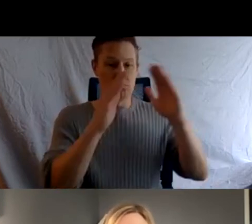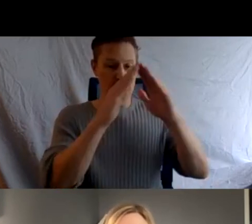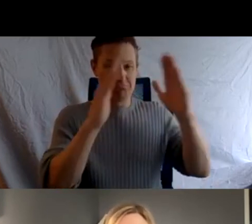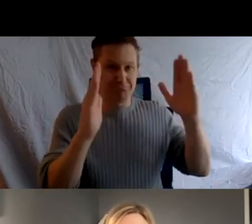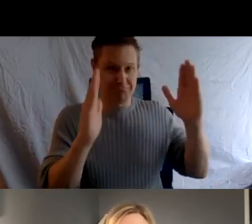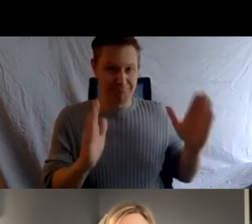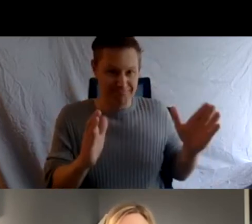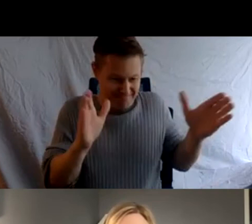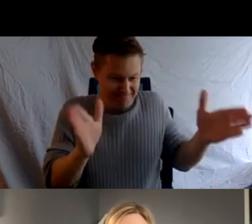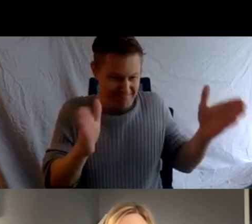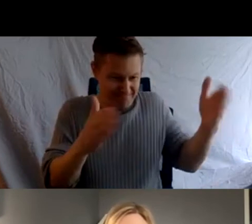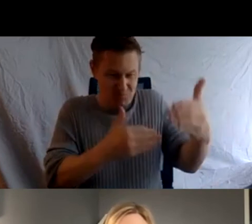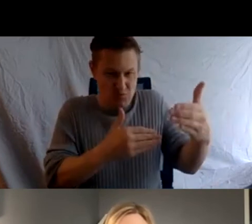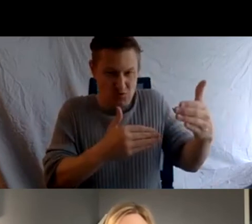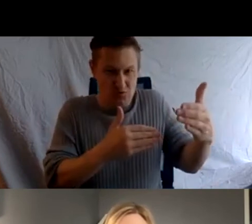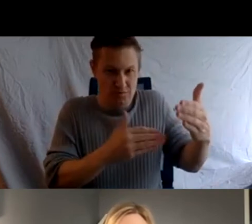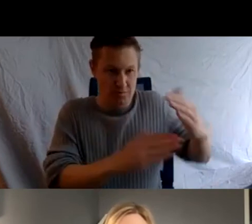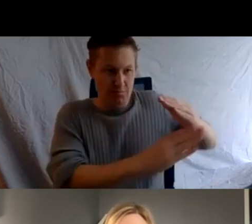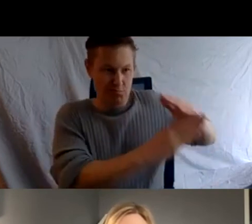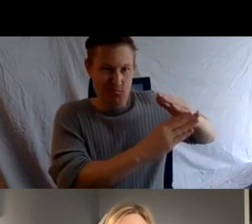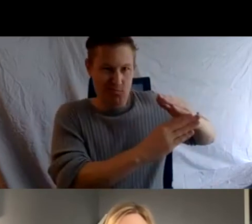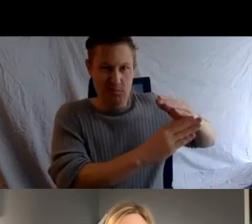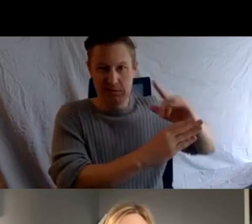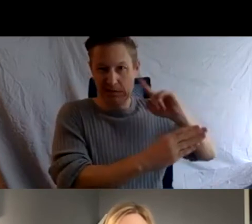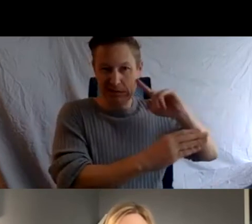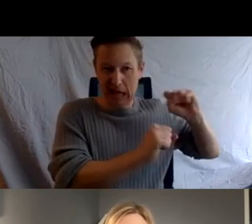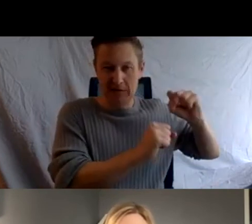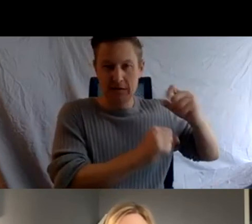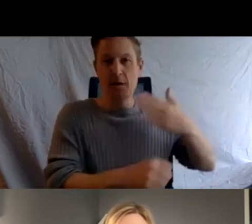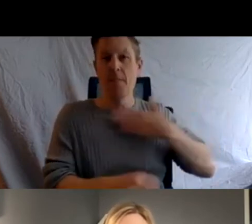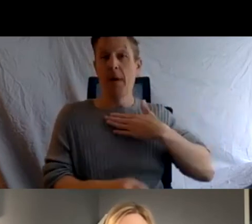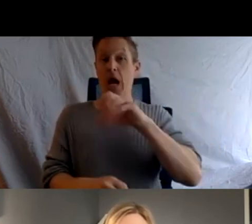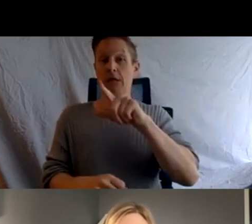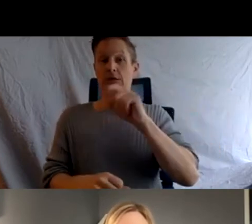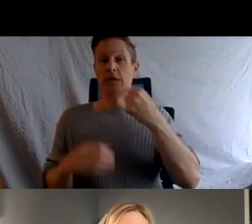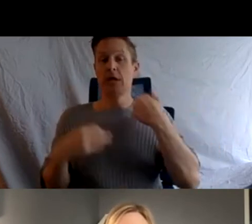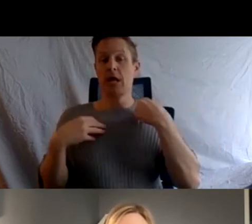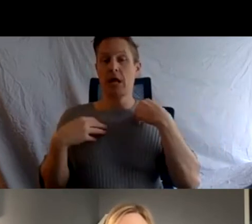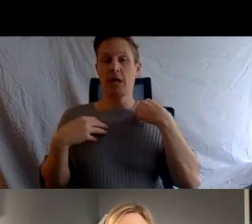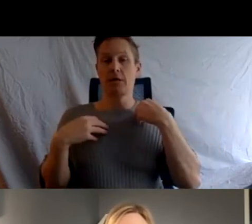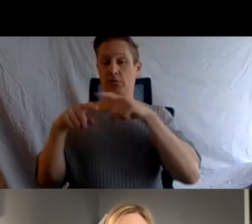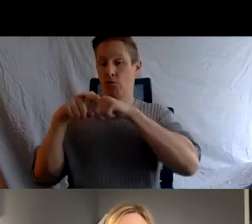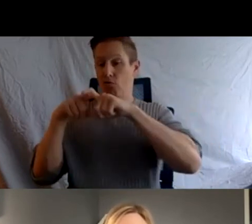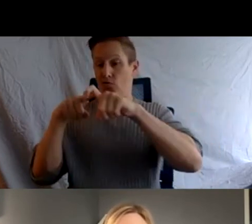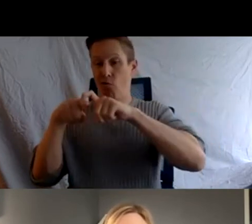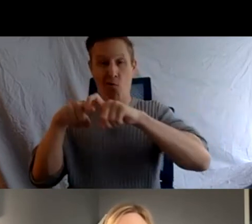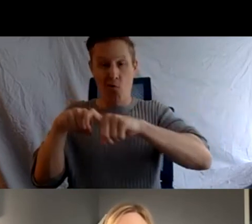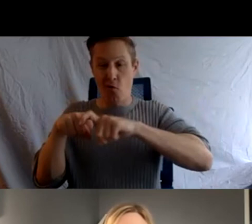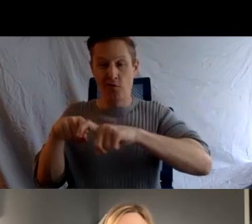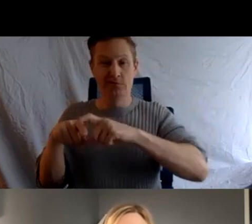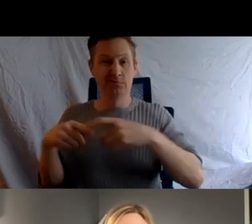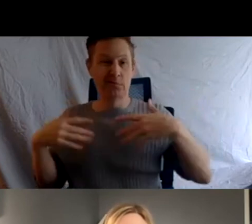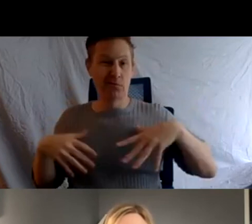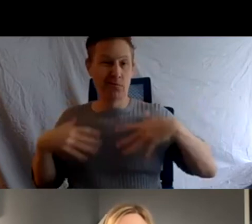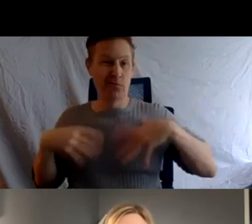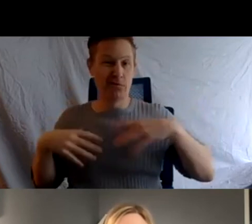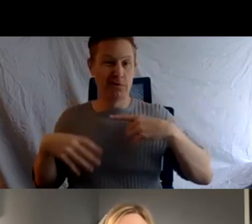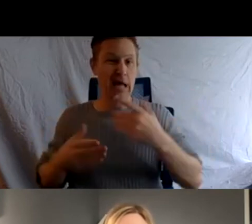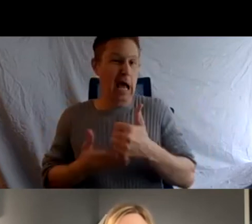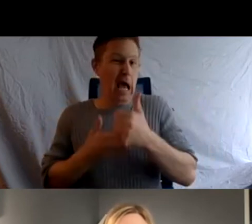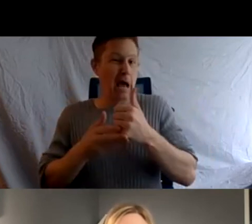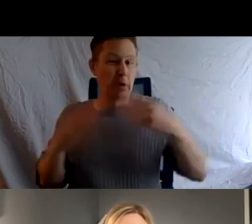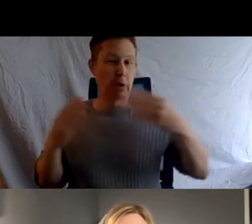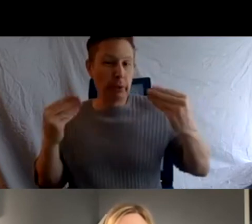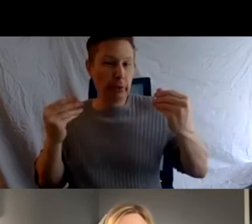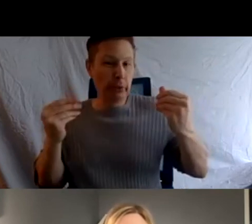soundproof room. I did my closet, where my closet had like clothes, and so it like helps with the